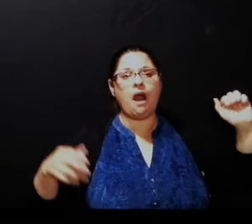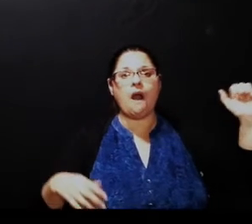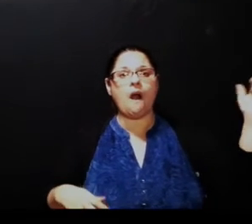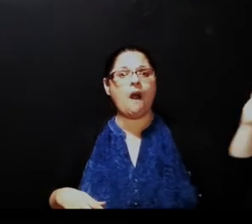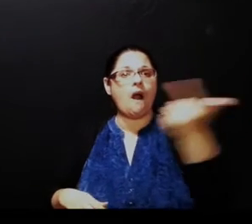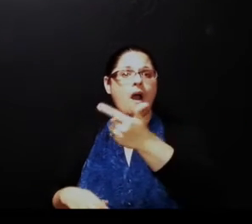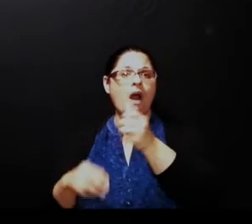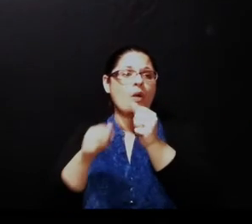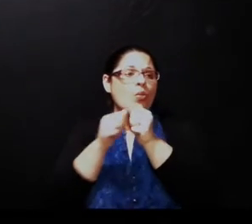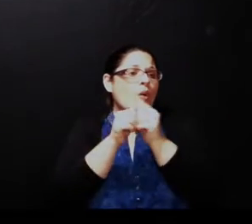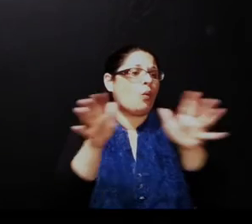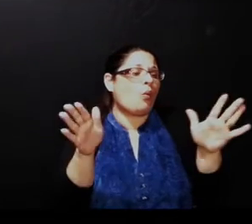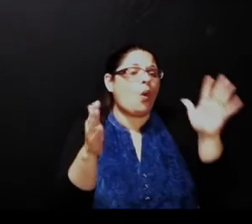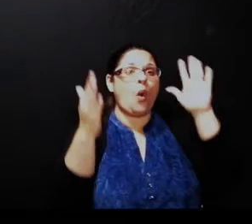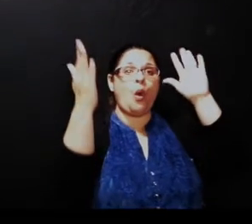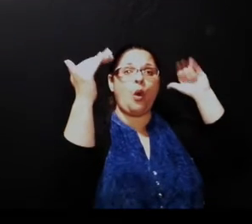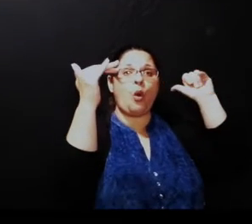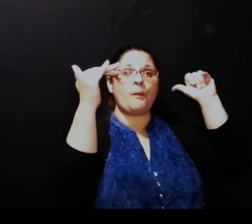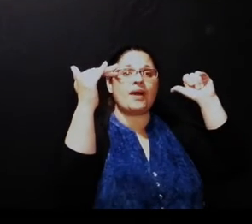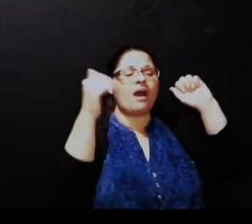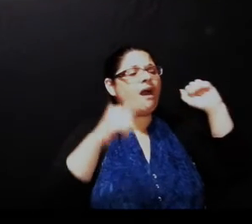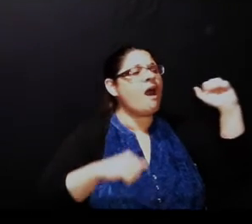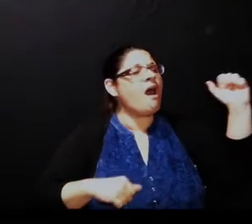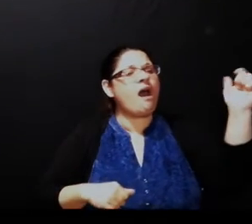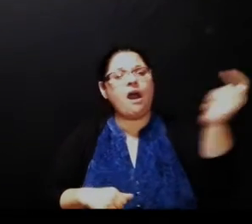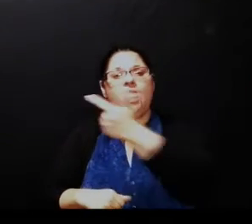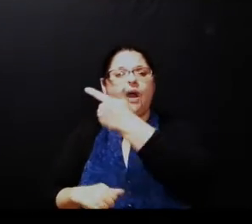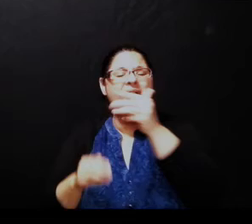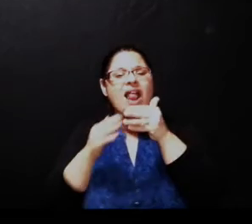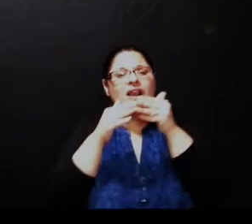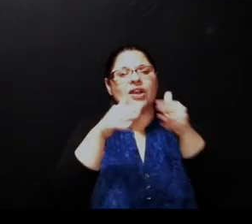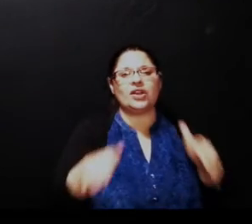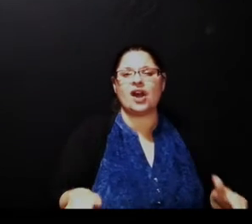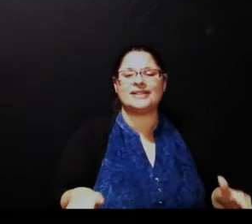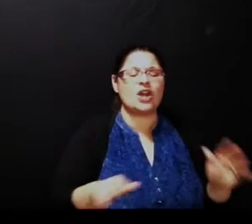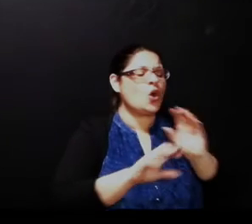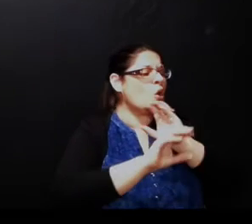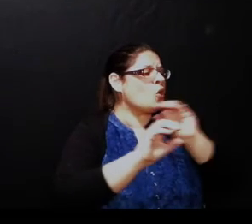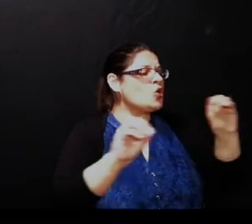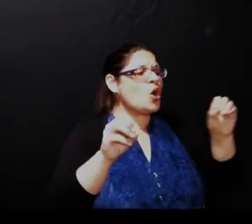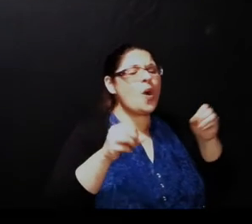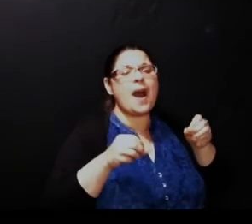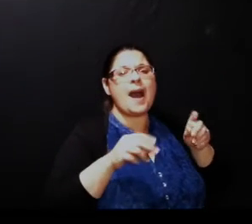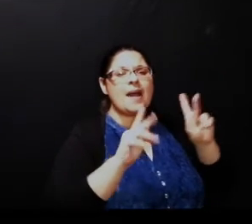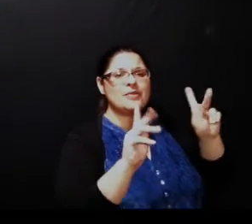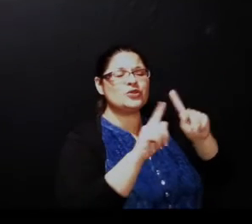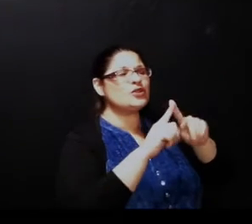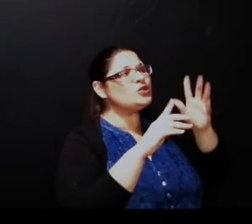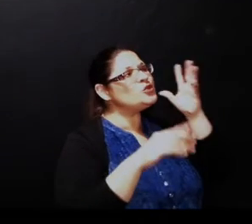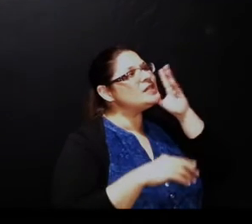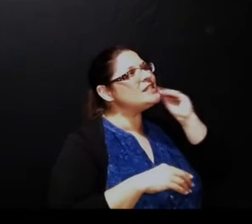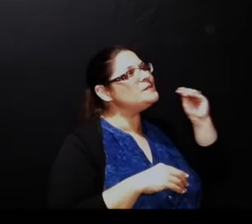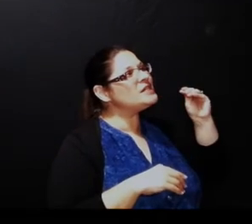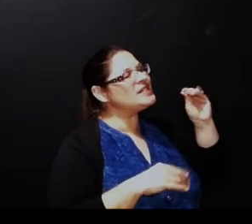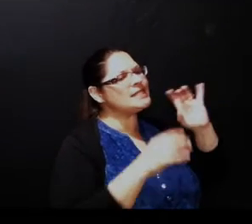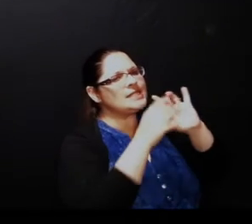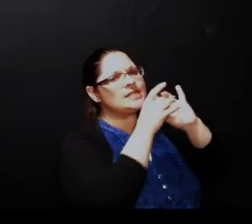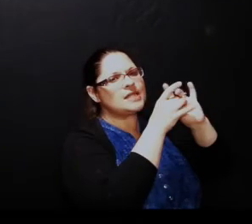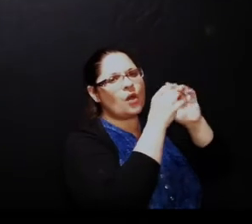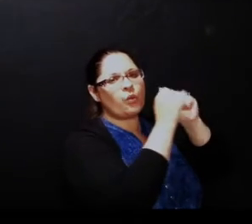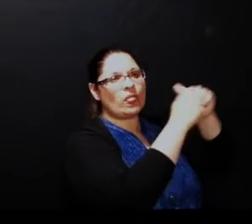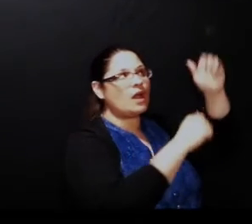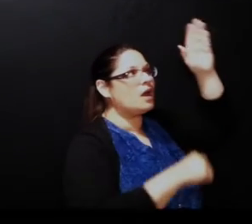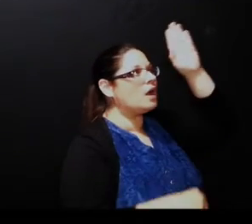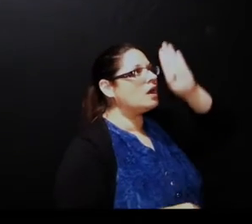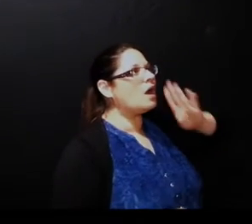hopelessly lost and not have one opportunity to witness God the Father in heaven. If I